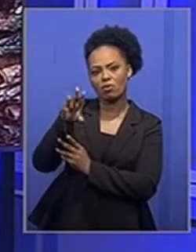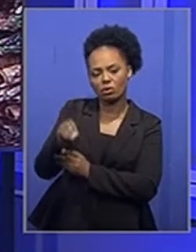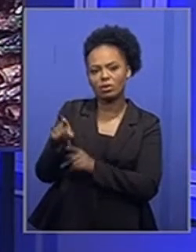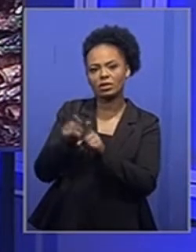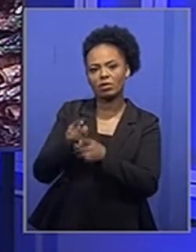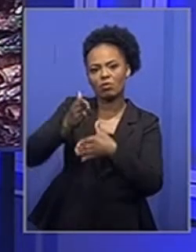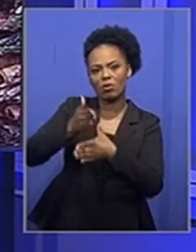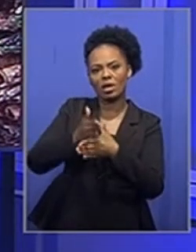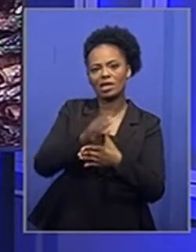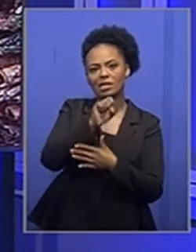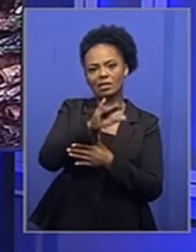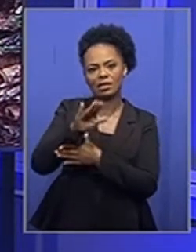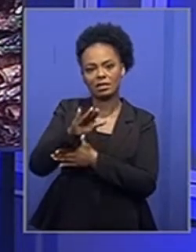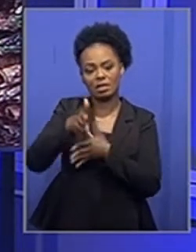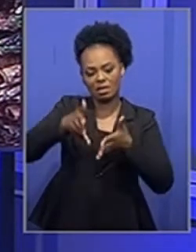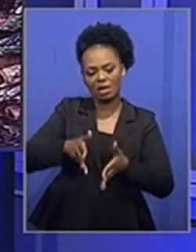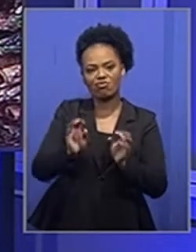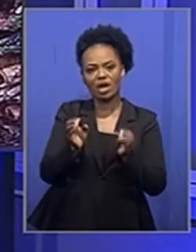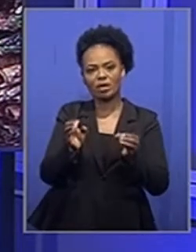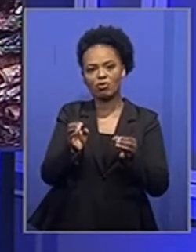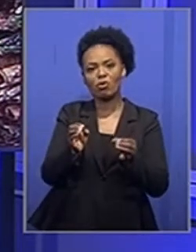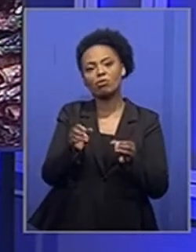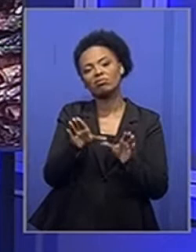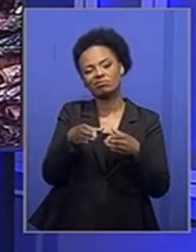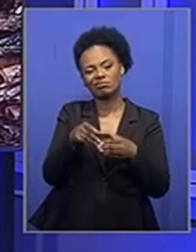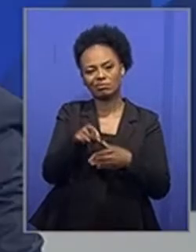mosebeletsi wa SABC lefapheng la ditaba tsa radio.